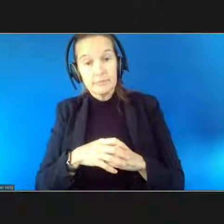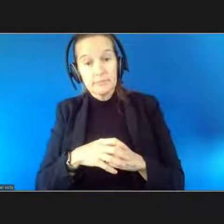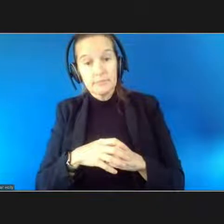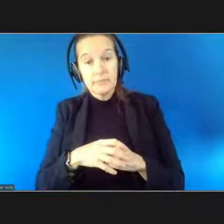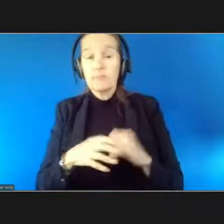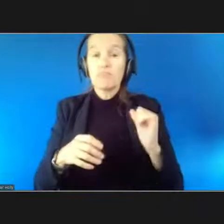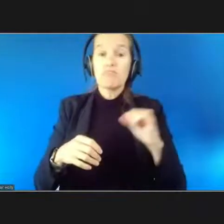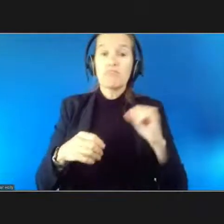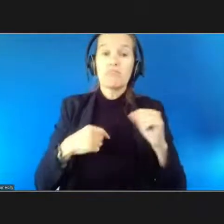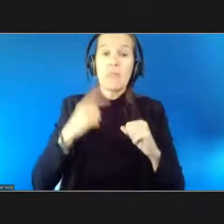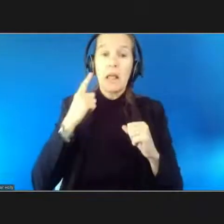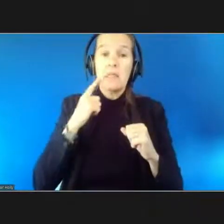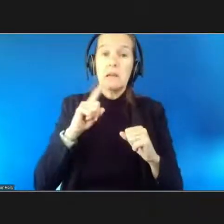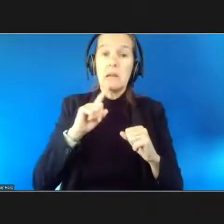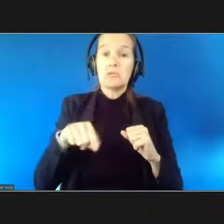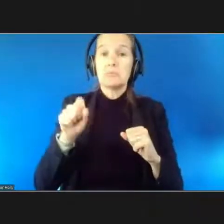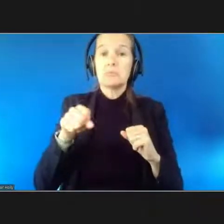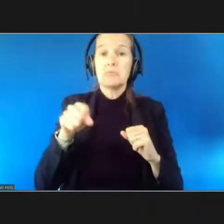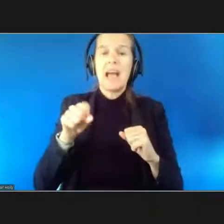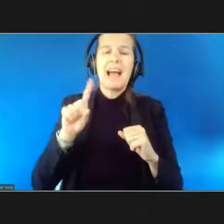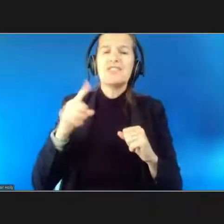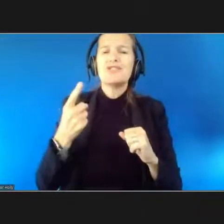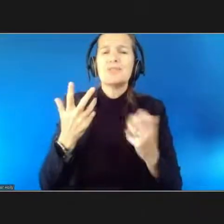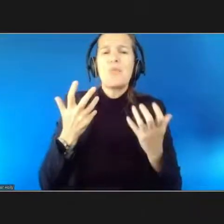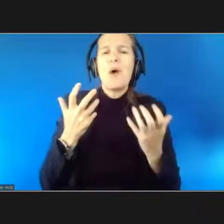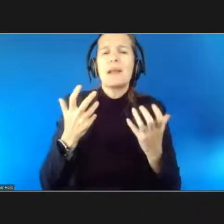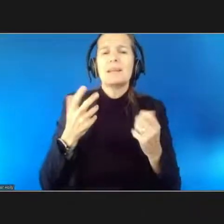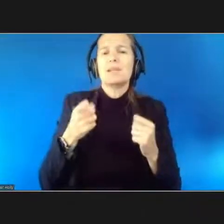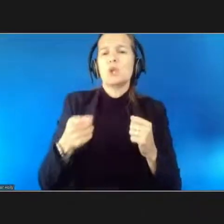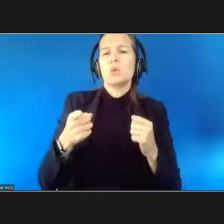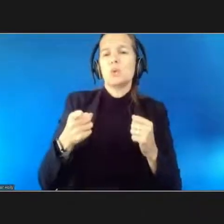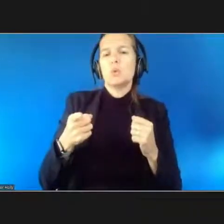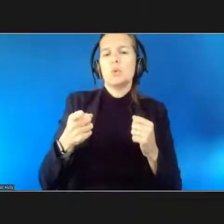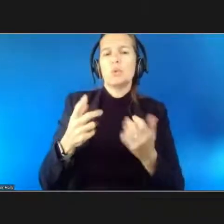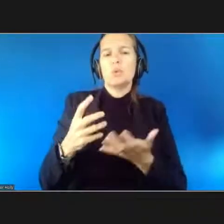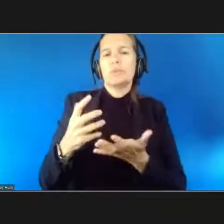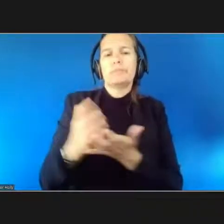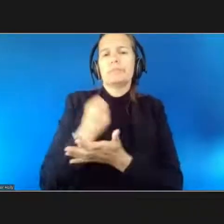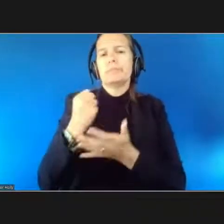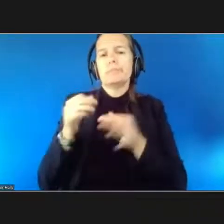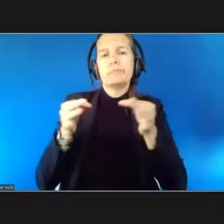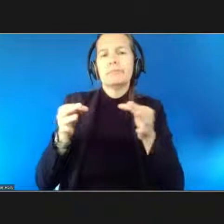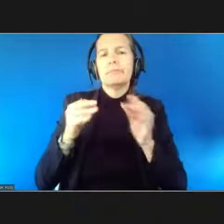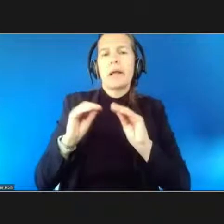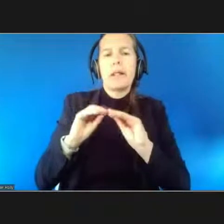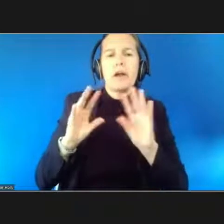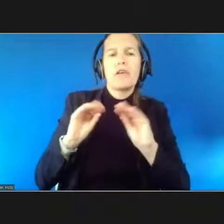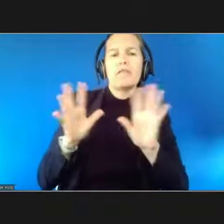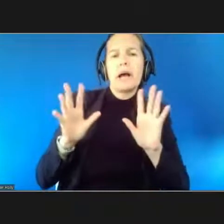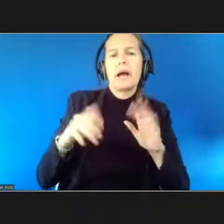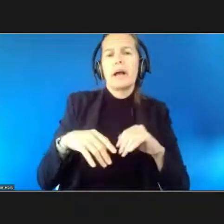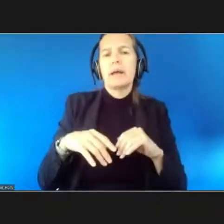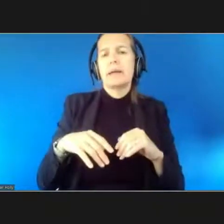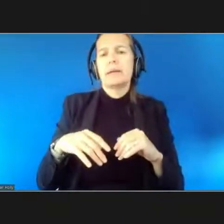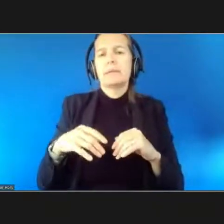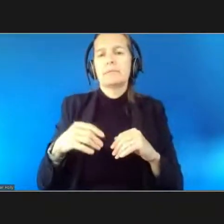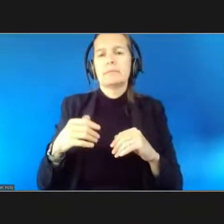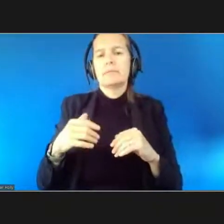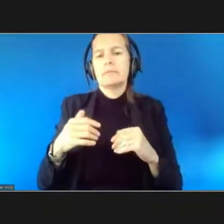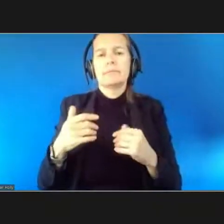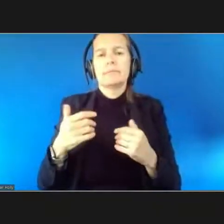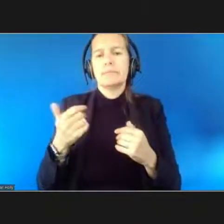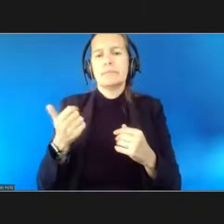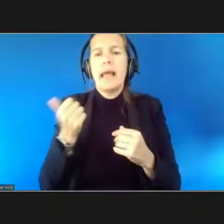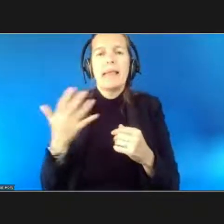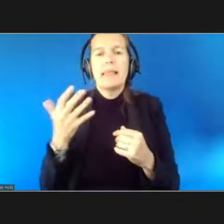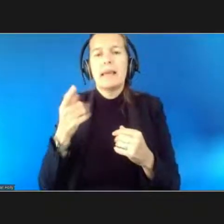Yes, I think so. I think I just sort of wanted to give you an opportunity to clarify any questions that you know